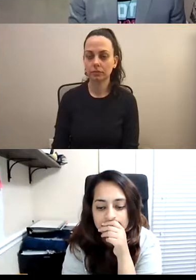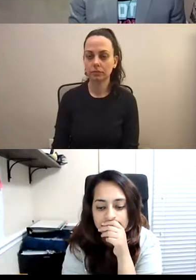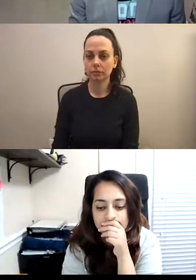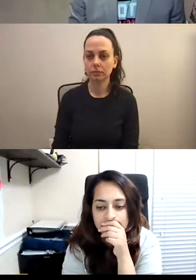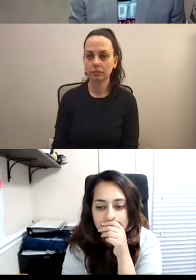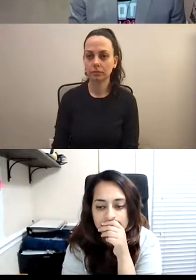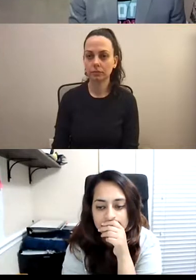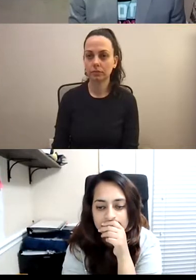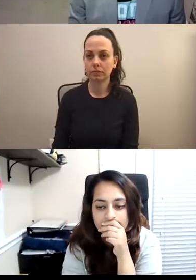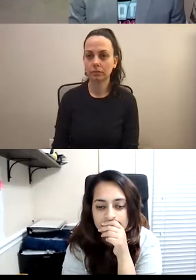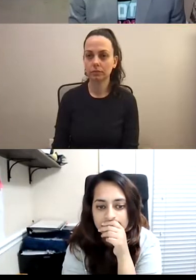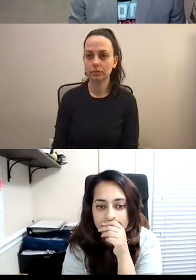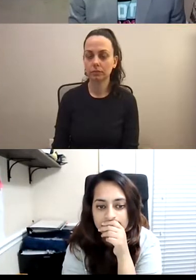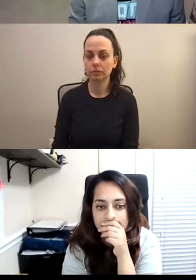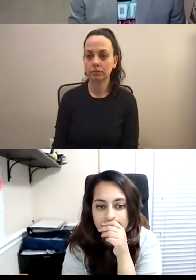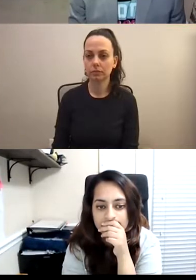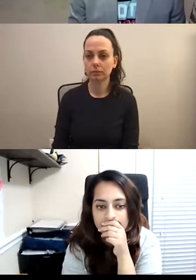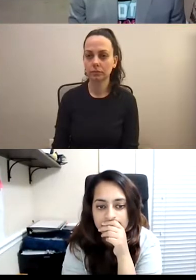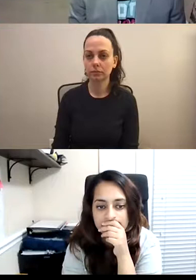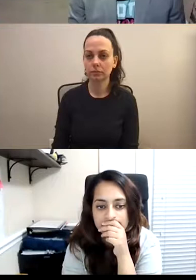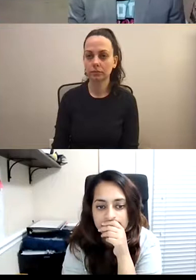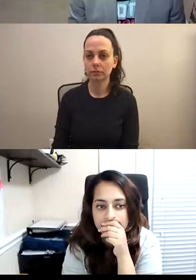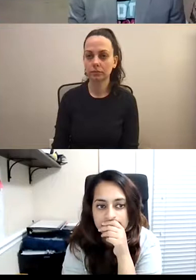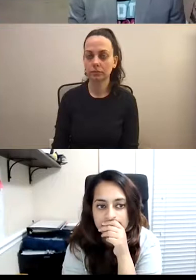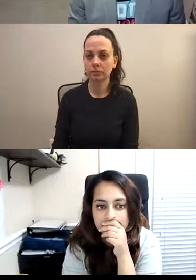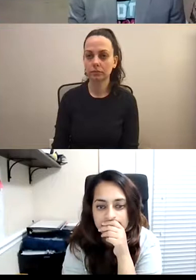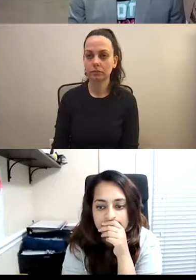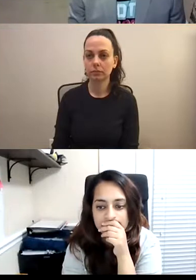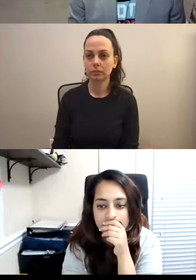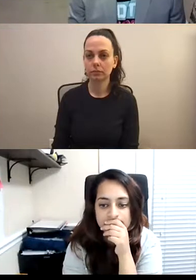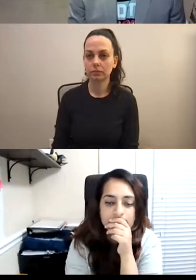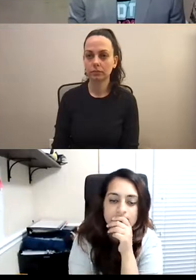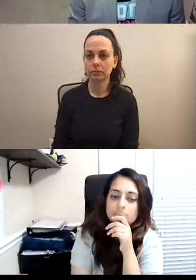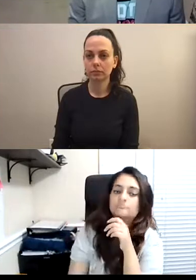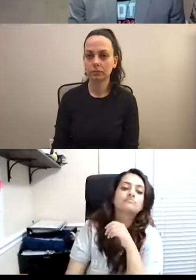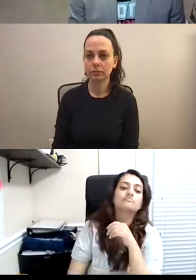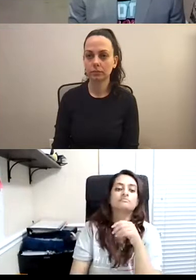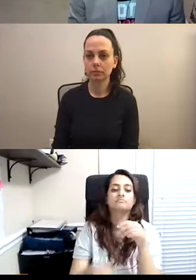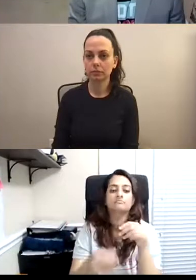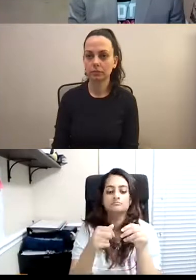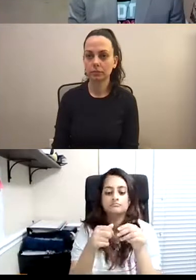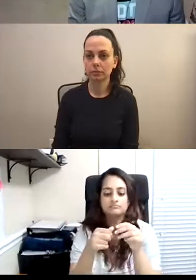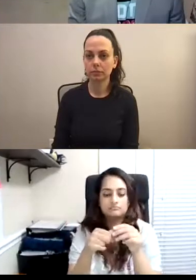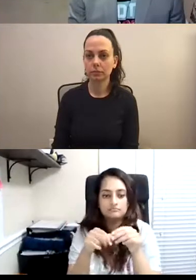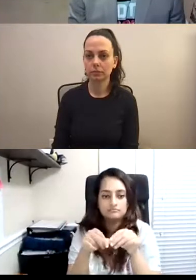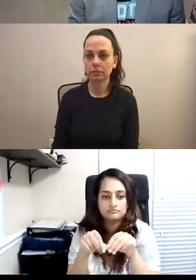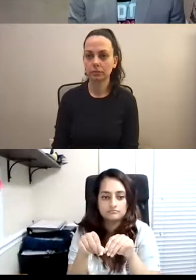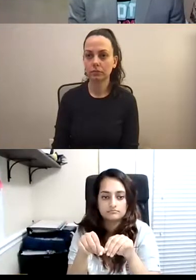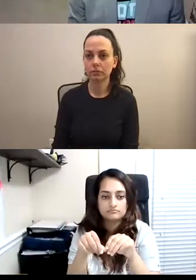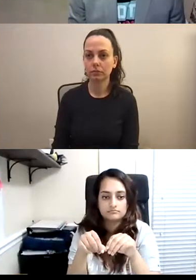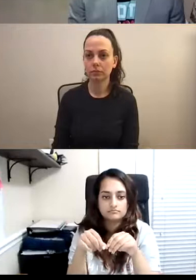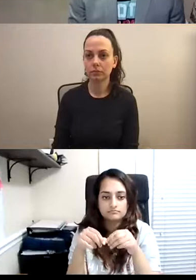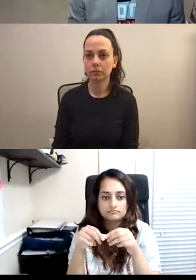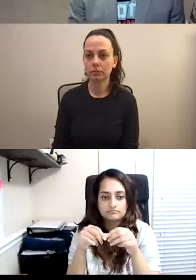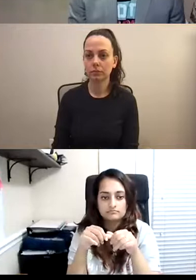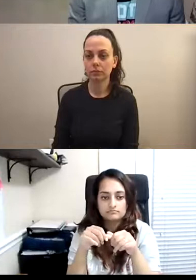pictures enough for whatever reason, it would be like, look at my page again, bro, and then let me know if you want to holler at me, like,